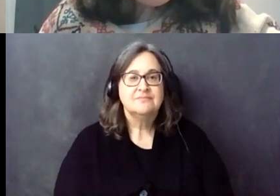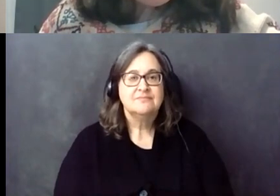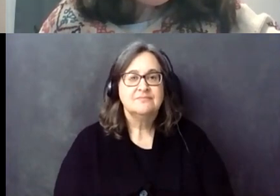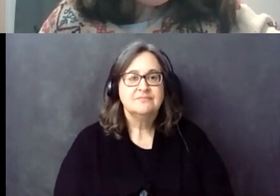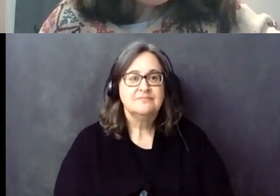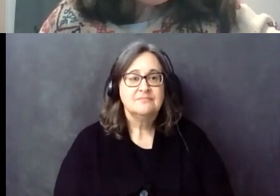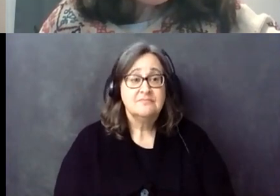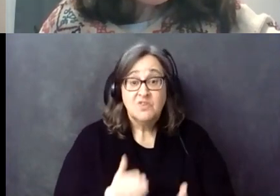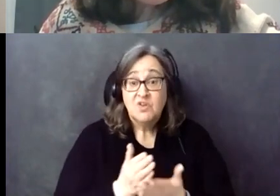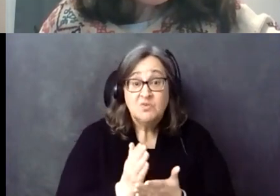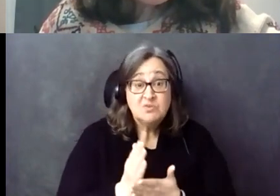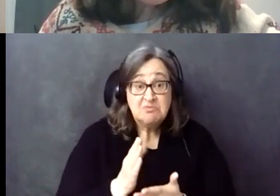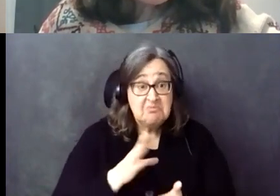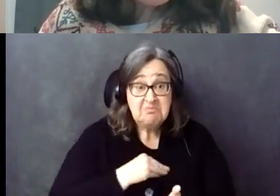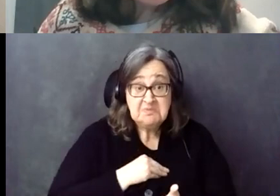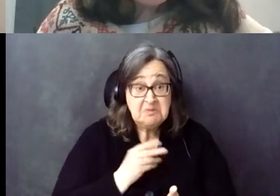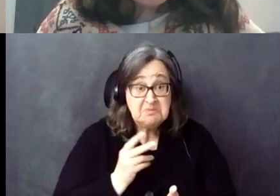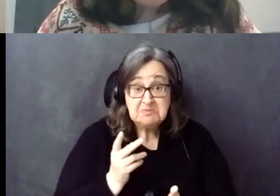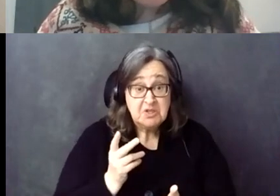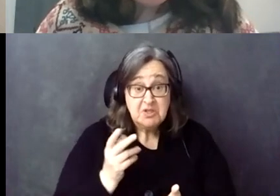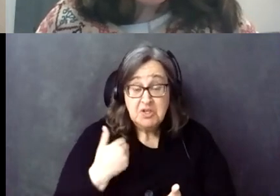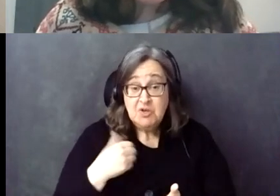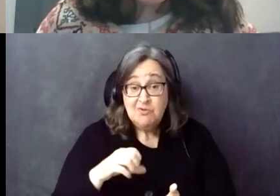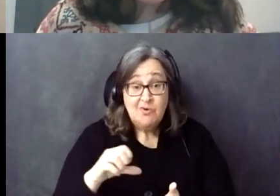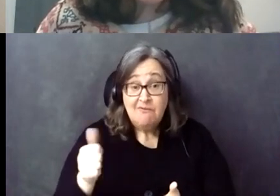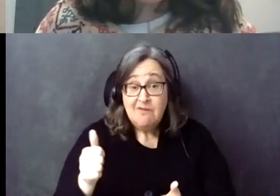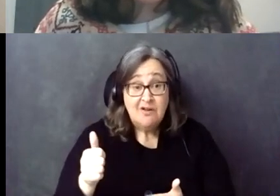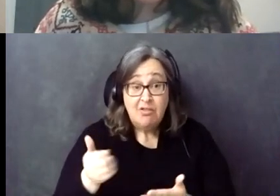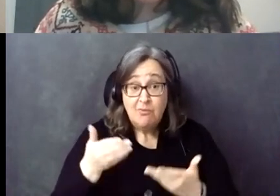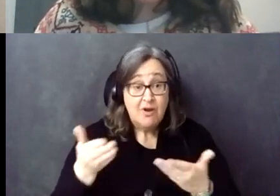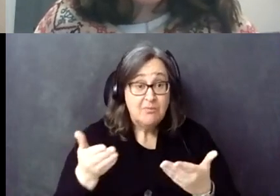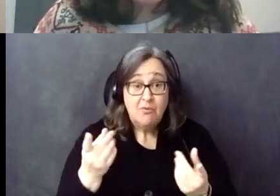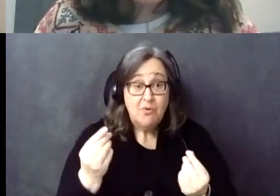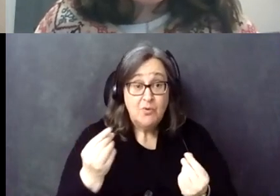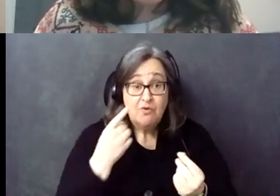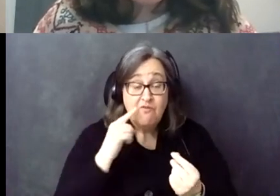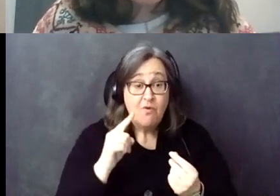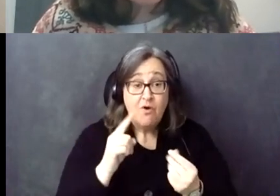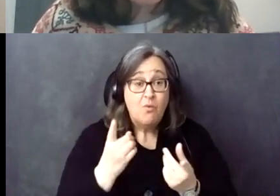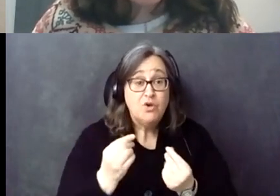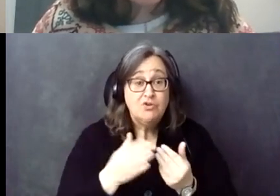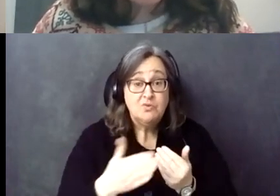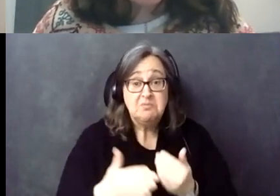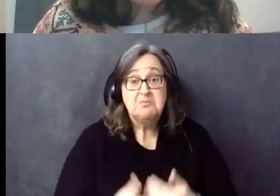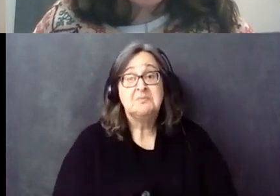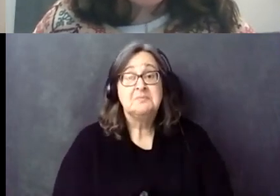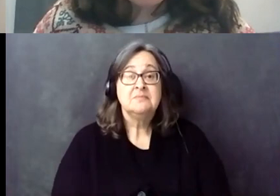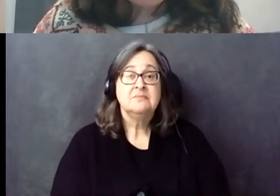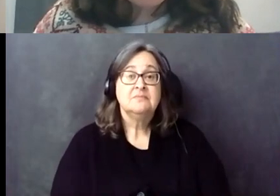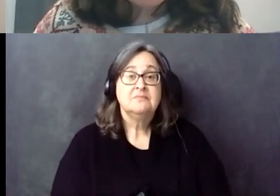Is that okay or acceptable to you guys, or do you have another recommendation for a format?